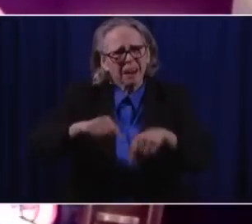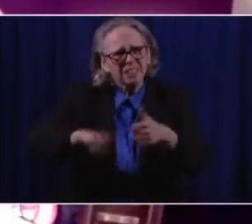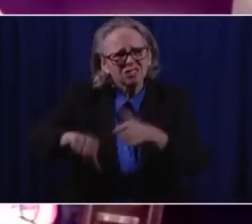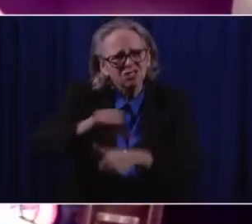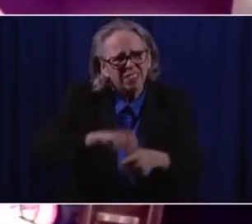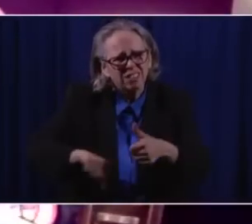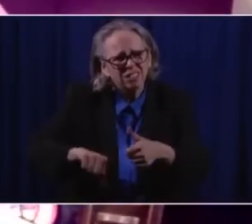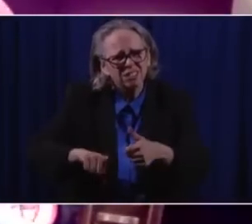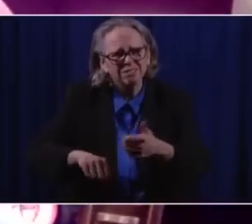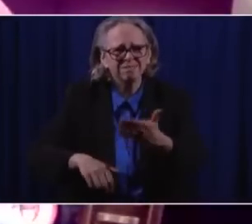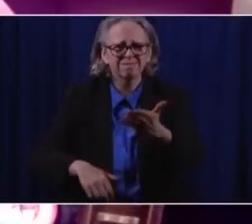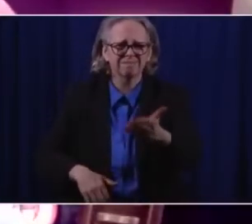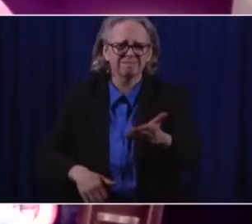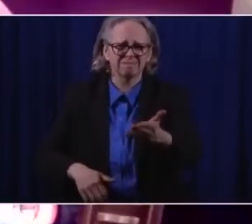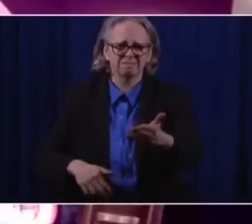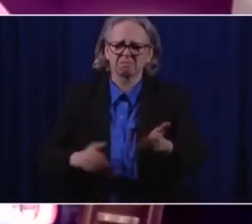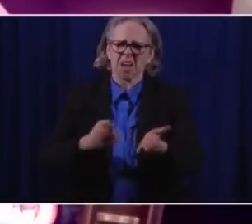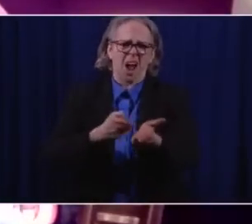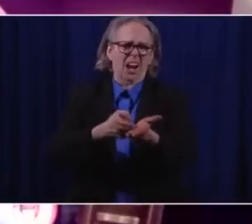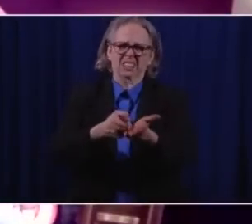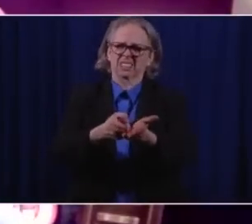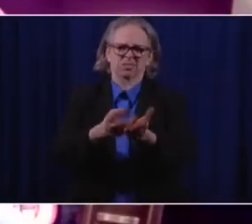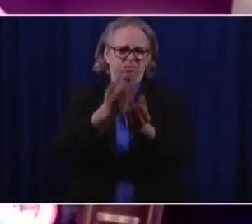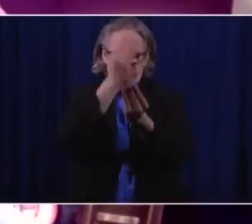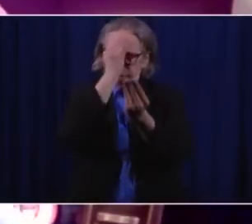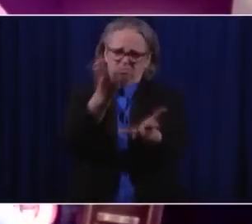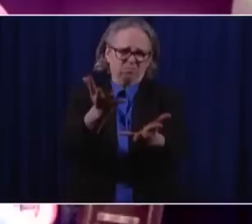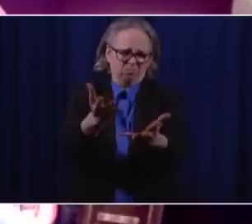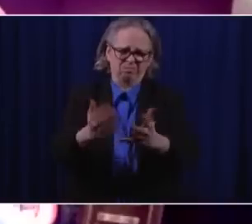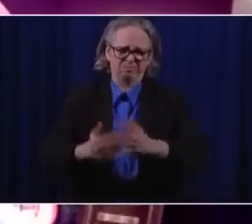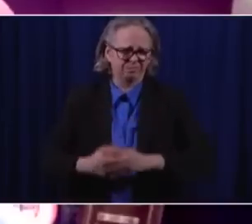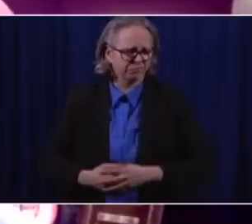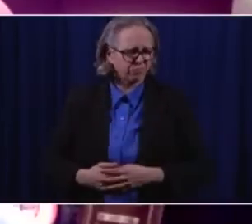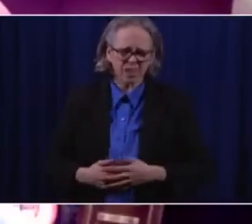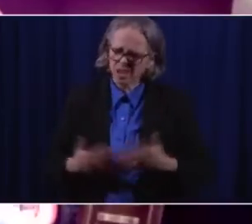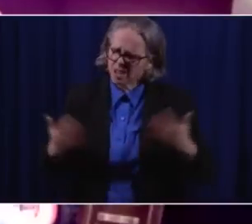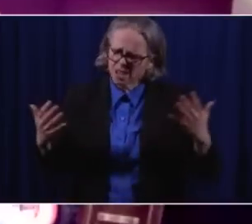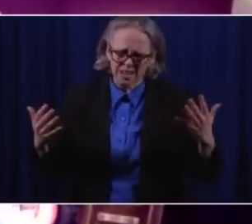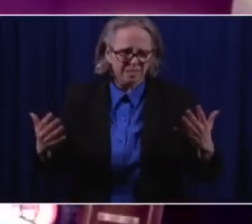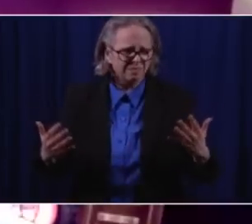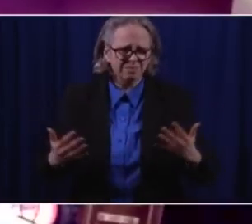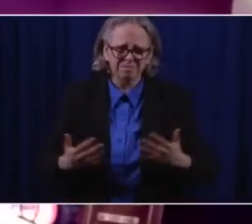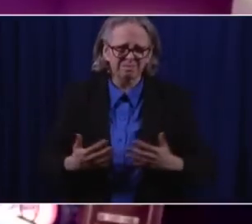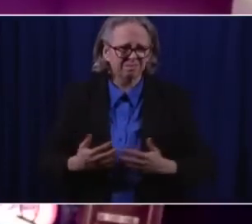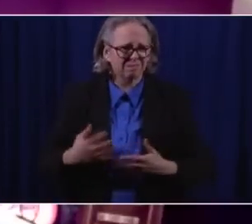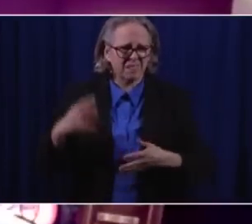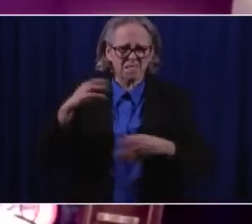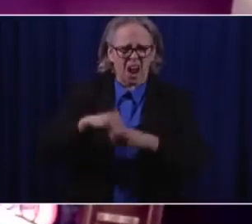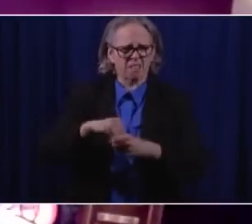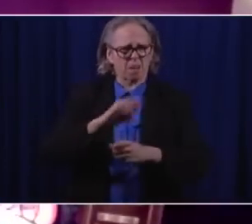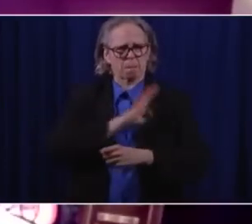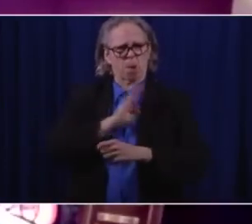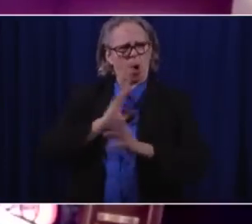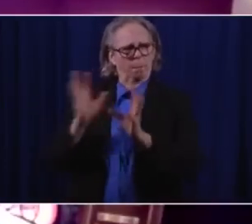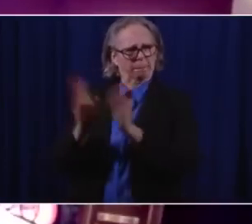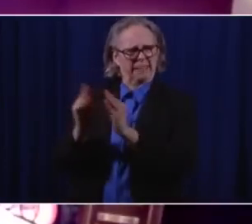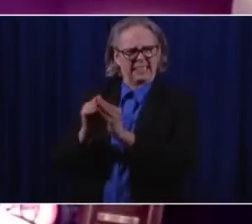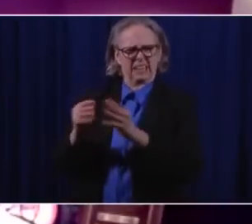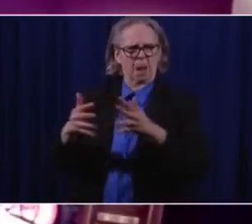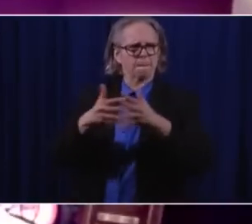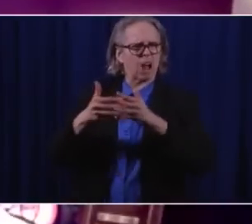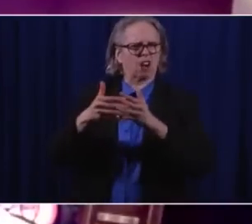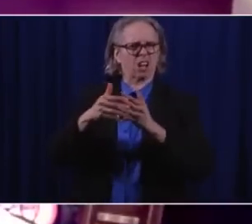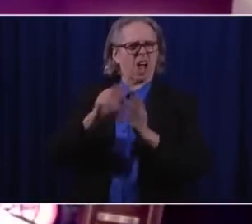been on all day today on the board meeting with the American Hospital Association. And what we're seeing